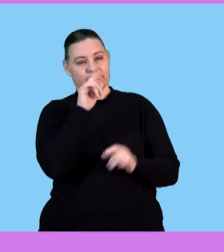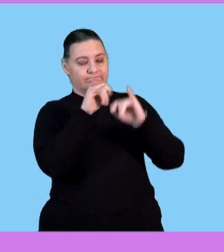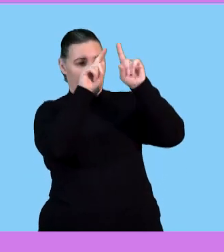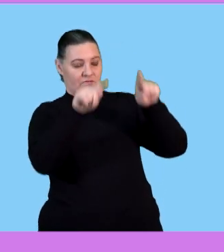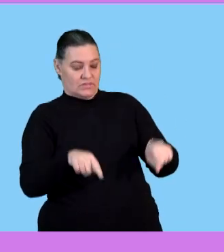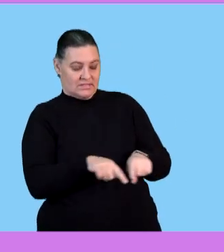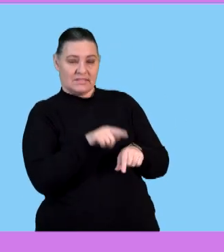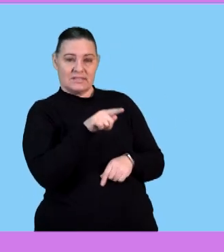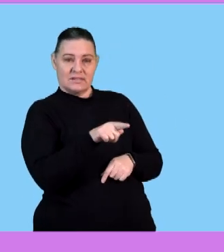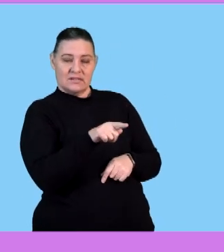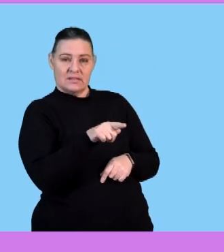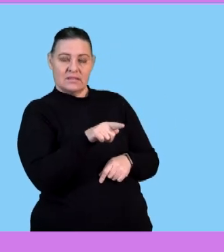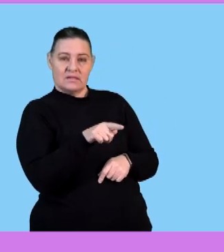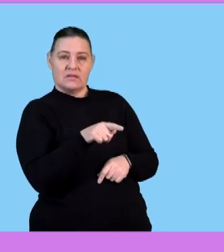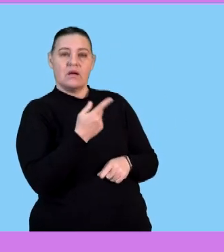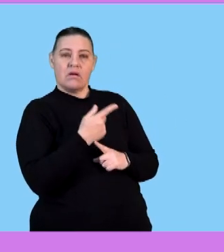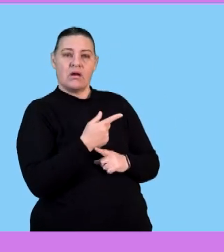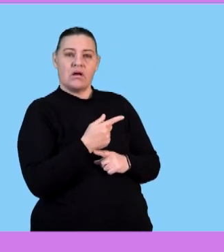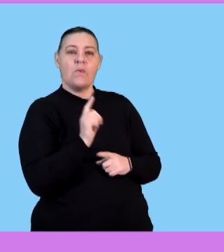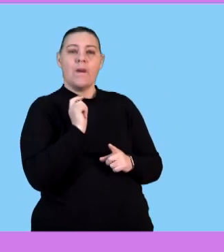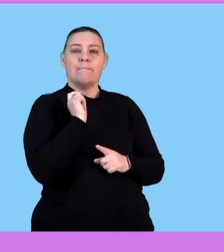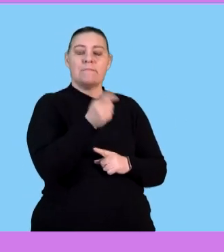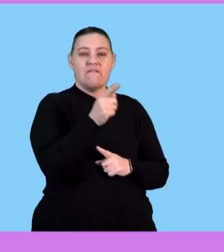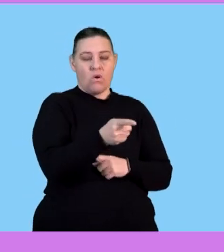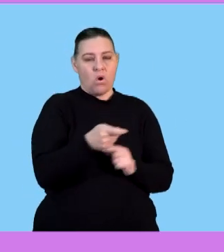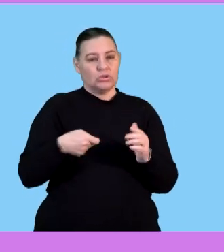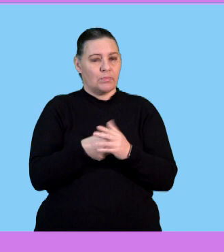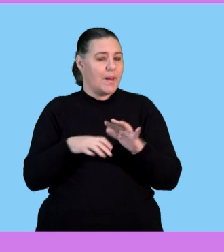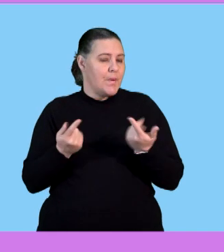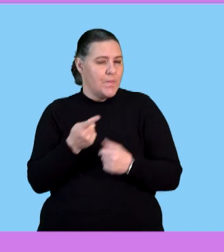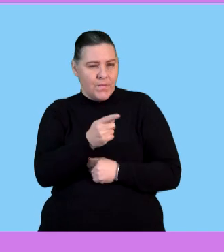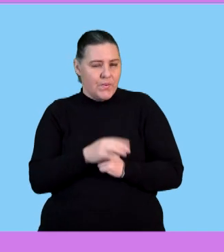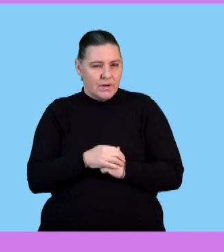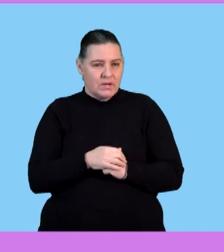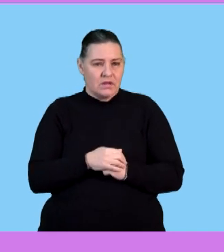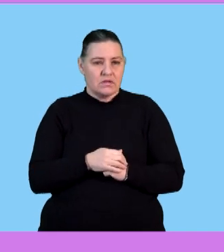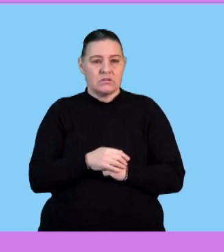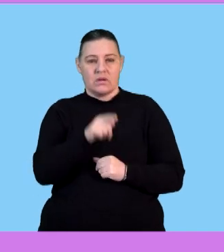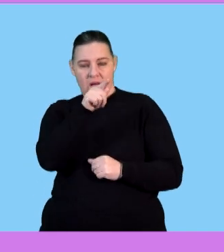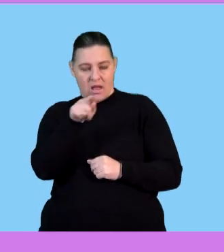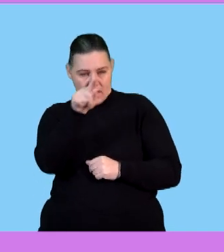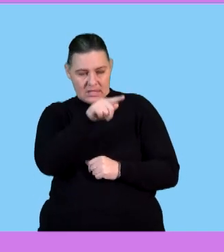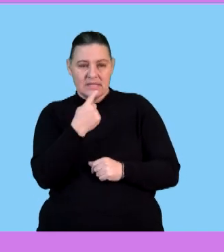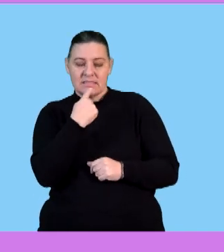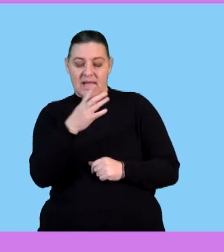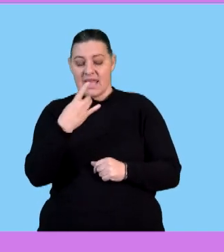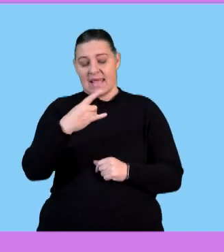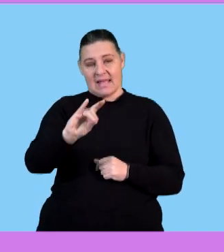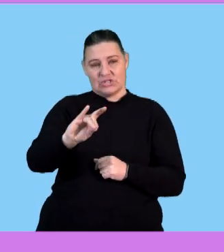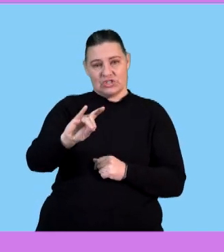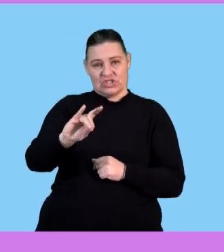here, how did Corlie pay for her shopping? So if you read, she paid there somewhere, it says cash